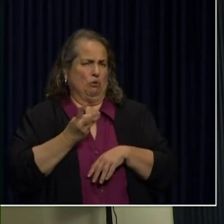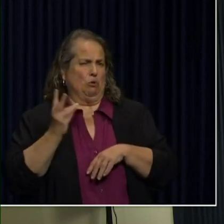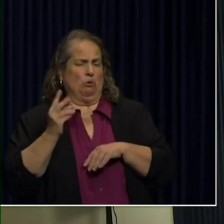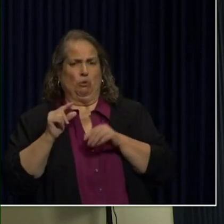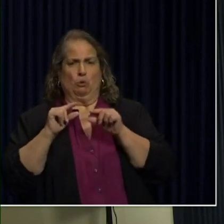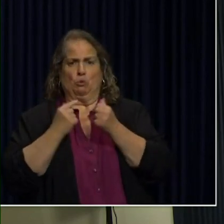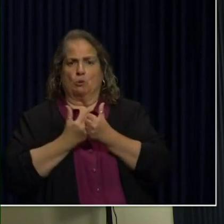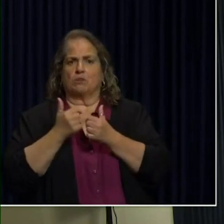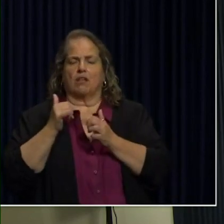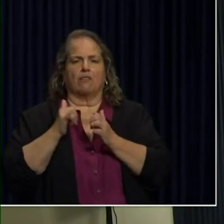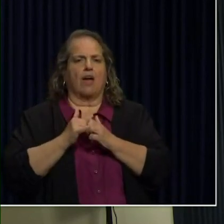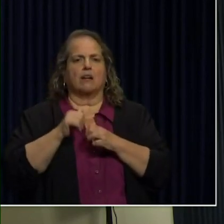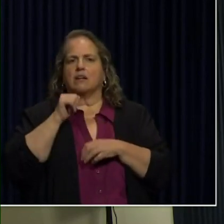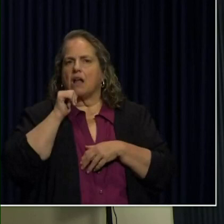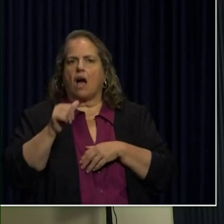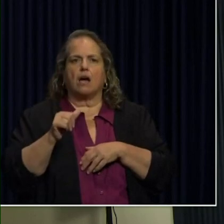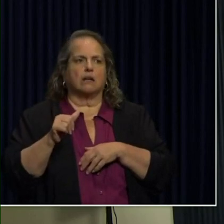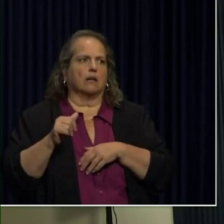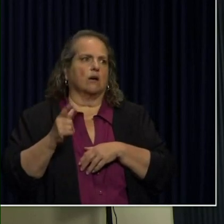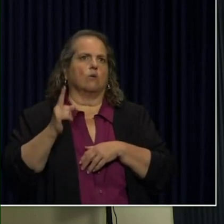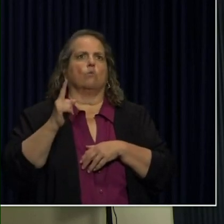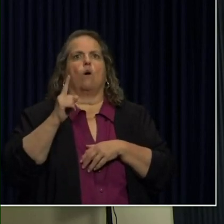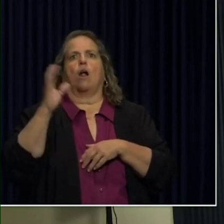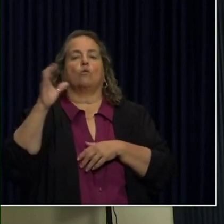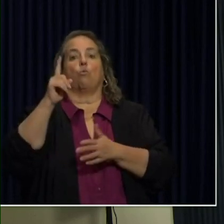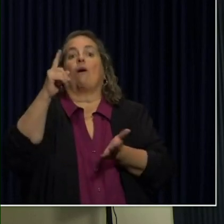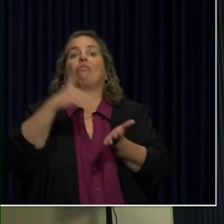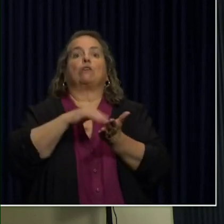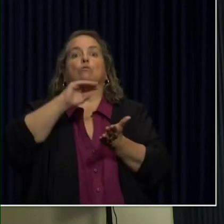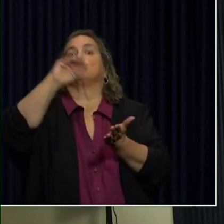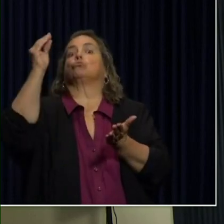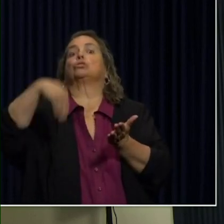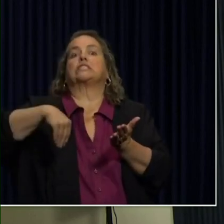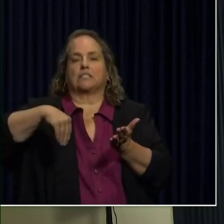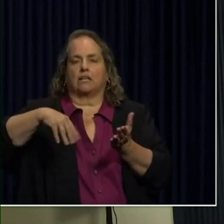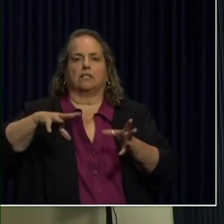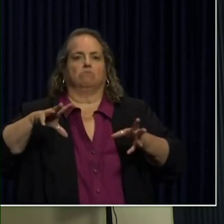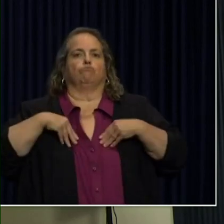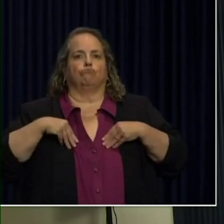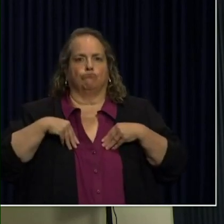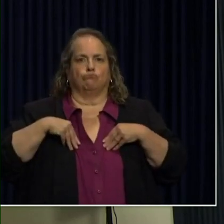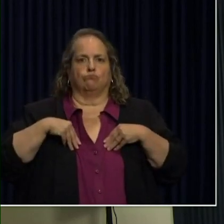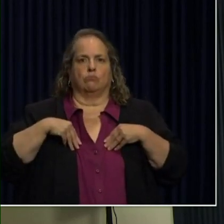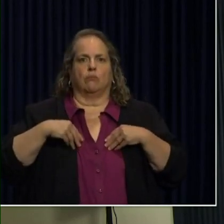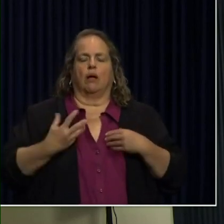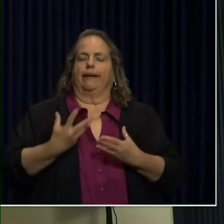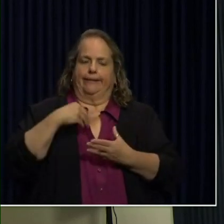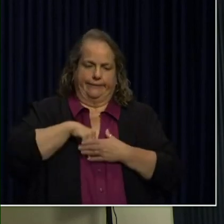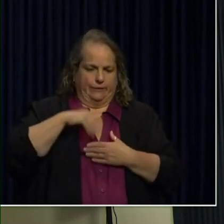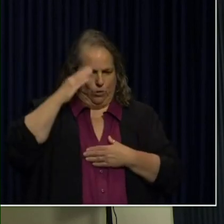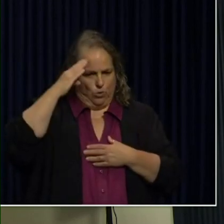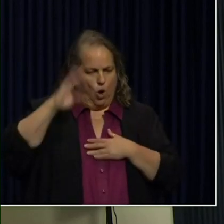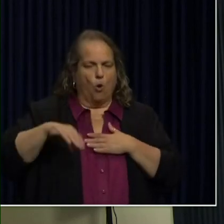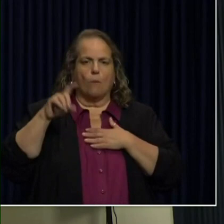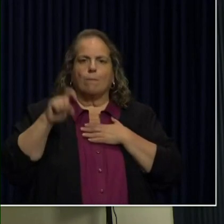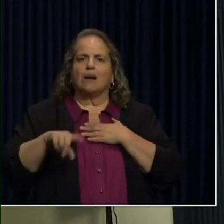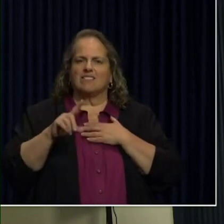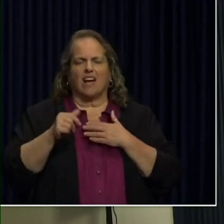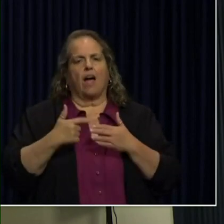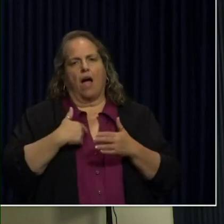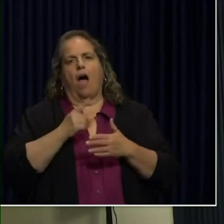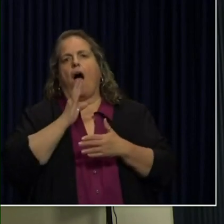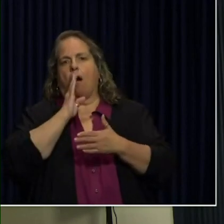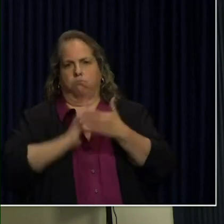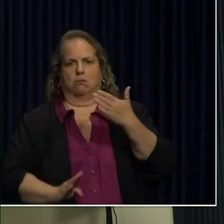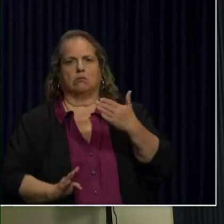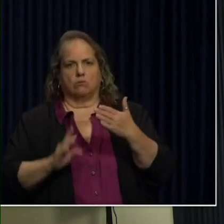been 1,000% on board with this. It's been humbling and amazing to see.